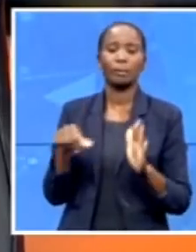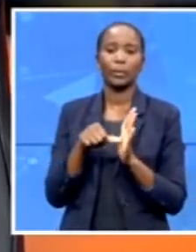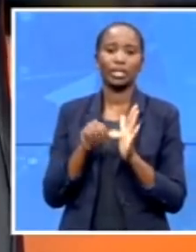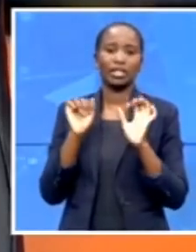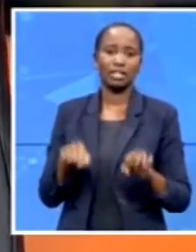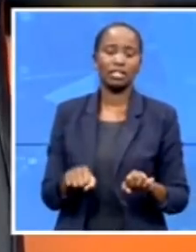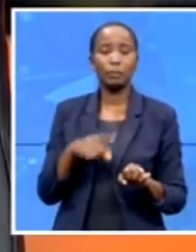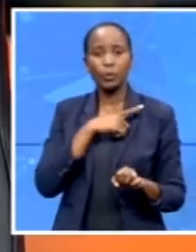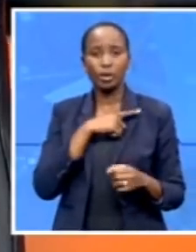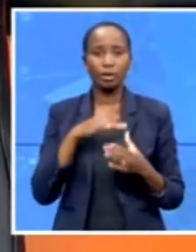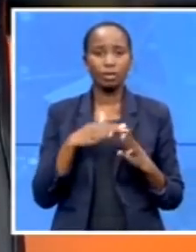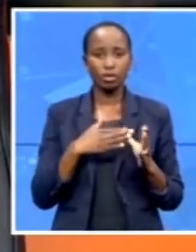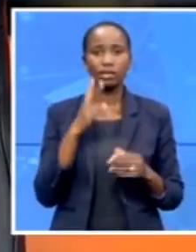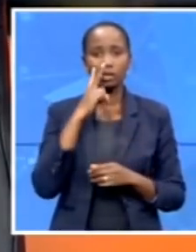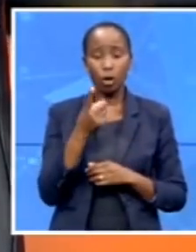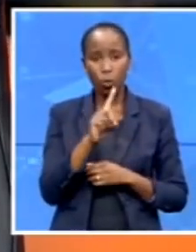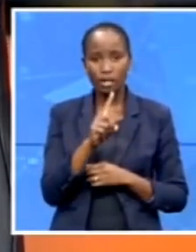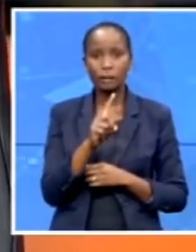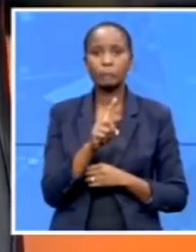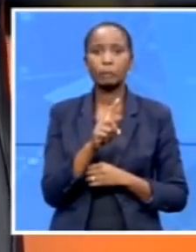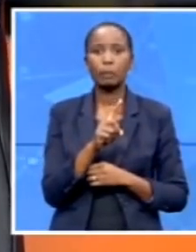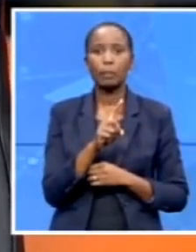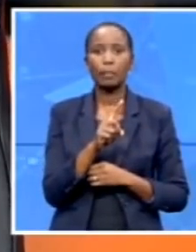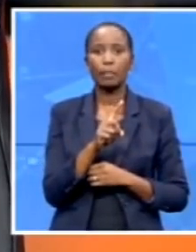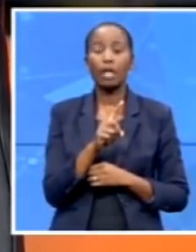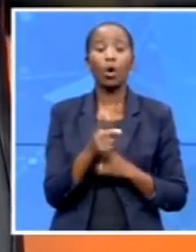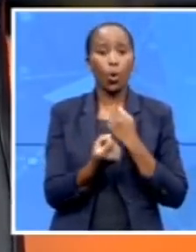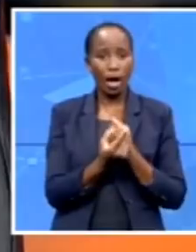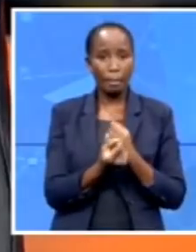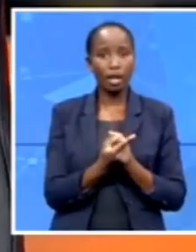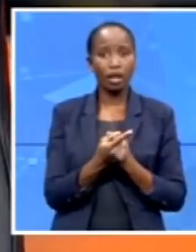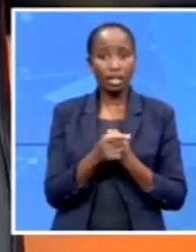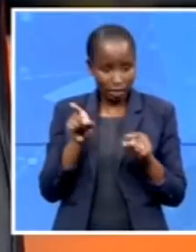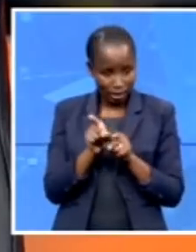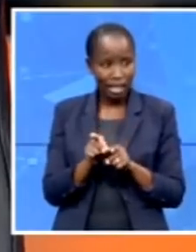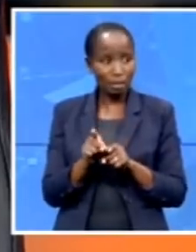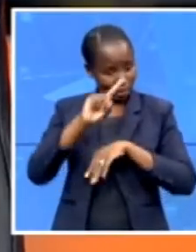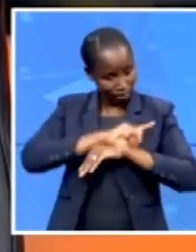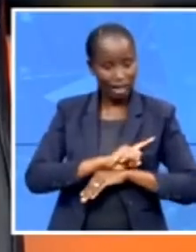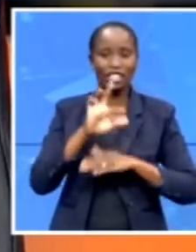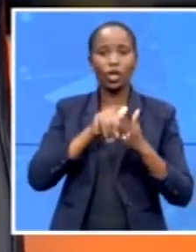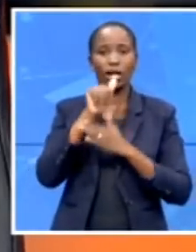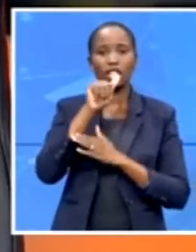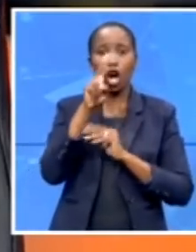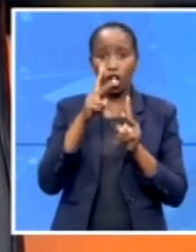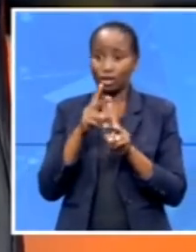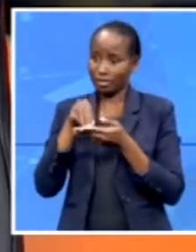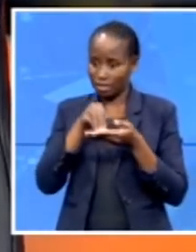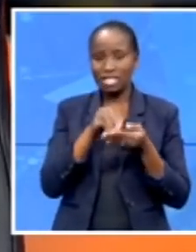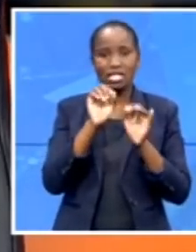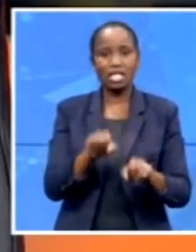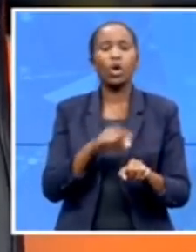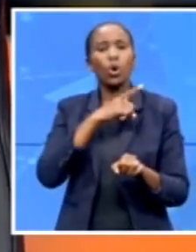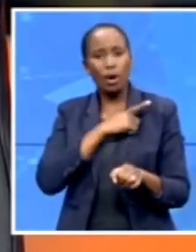not cease on the eve of the elections, but they are brought right into the elections because there's people who really believe, probably in